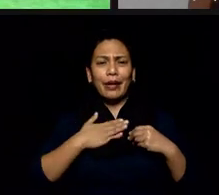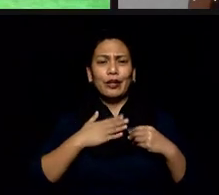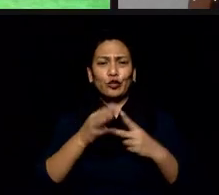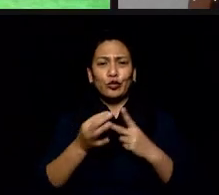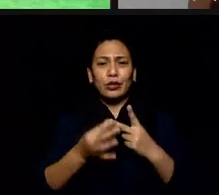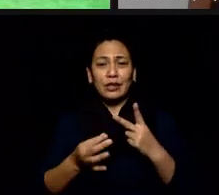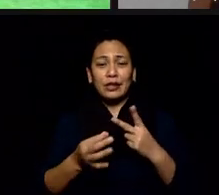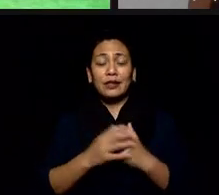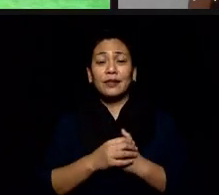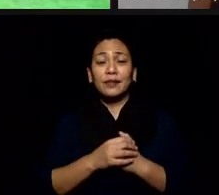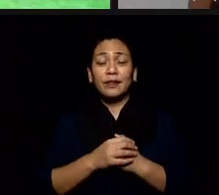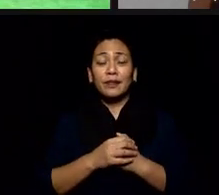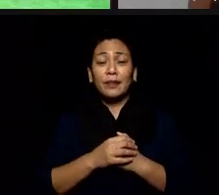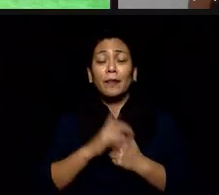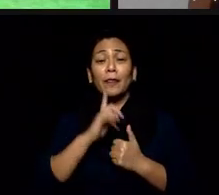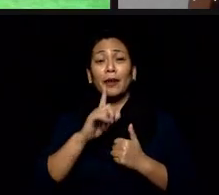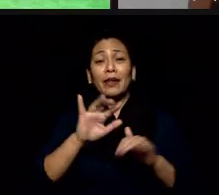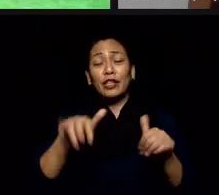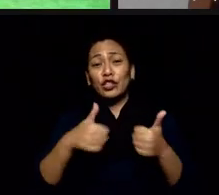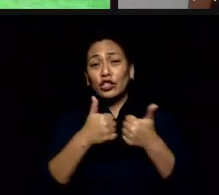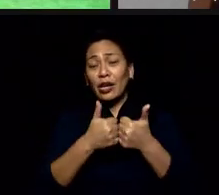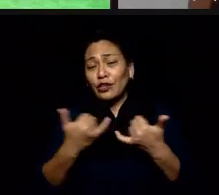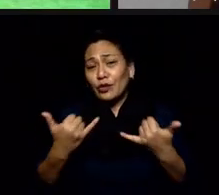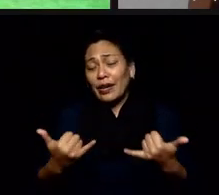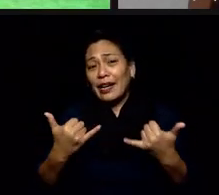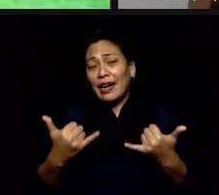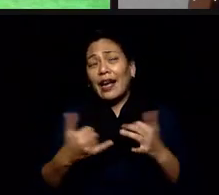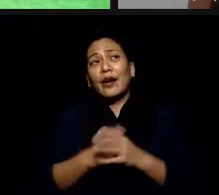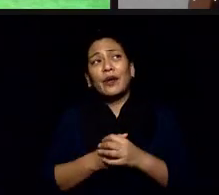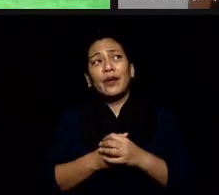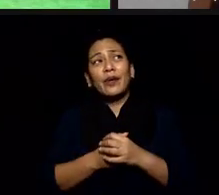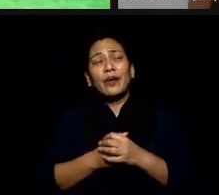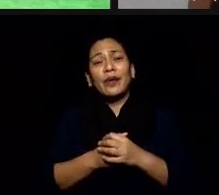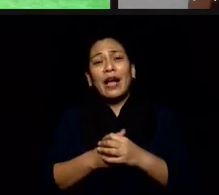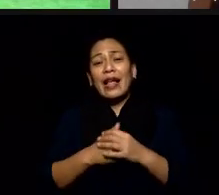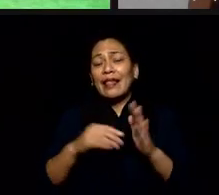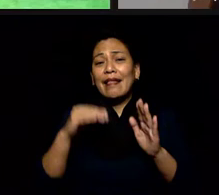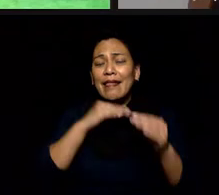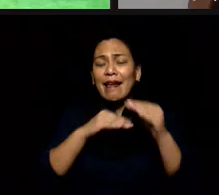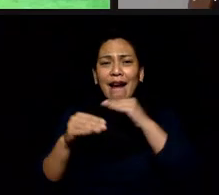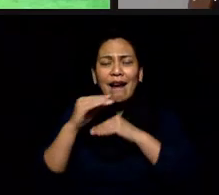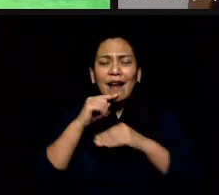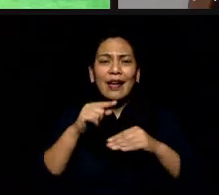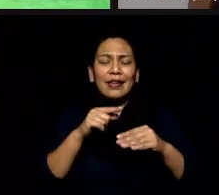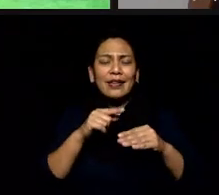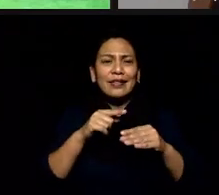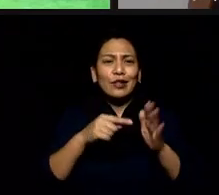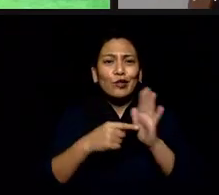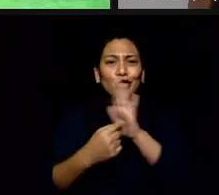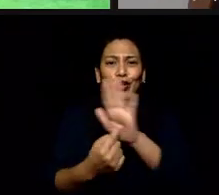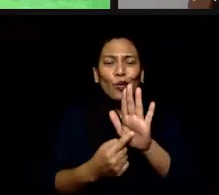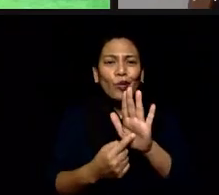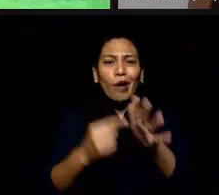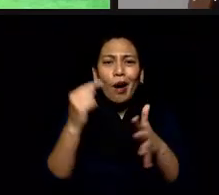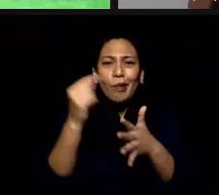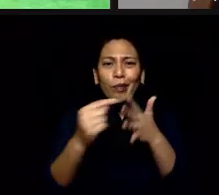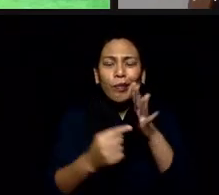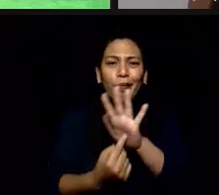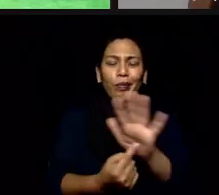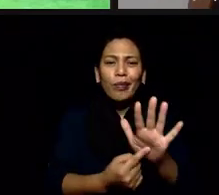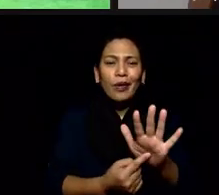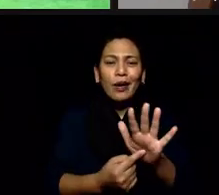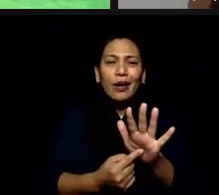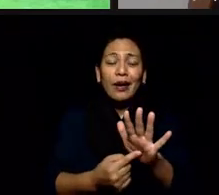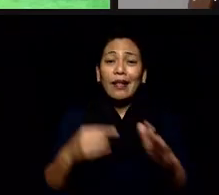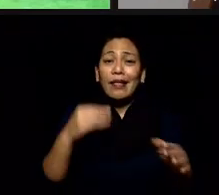And the challenge with this moment is the lies are being exposed. We can't lie in the same way. I don't have the heart